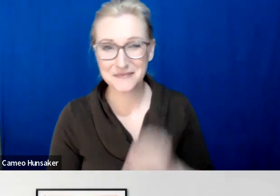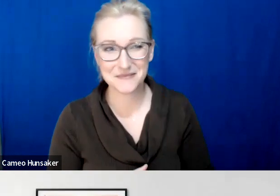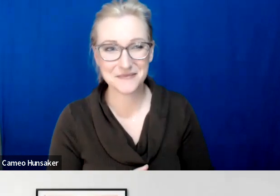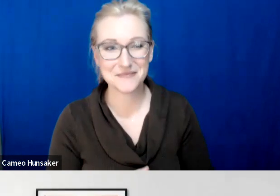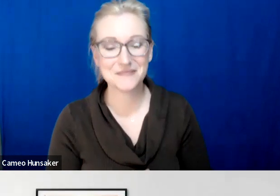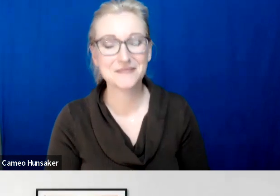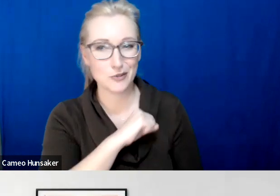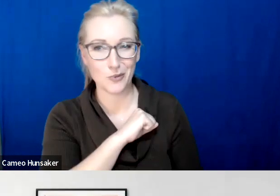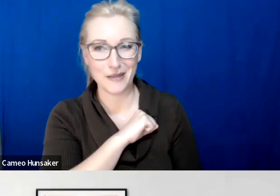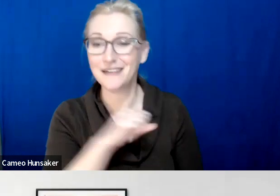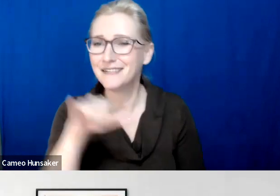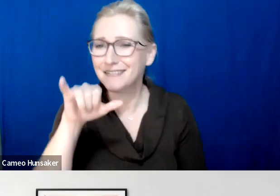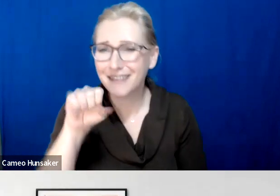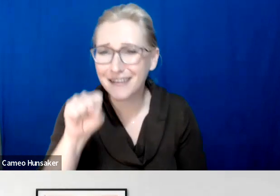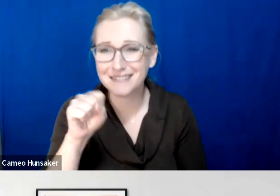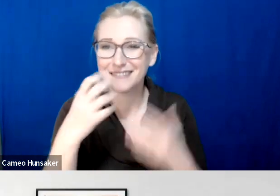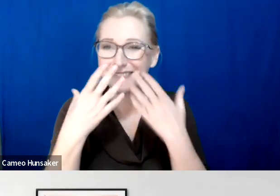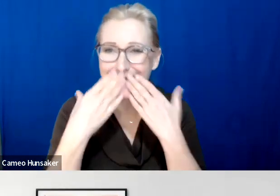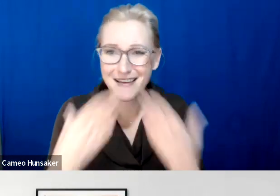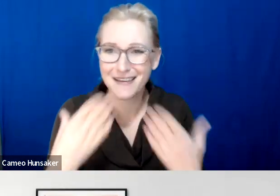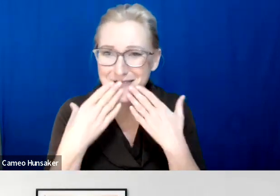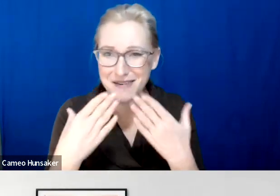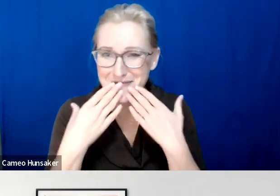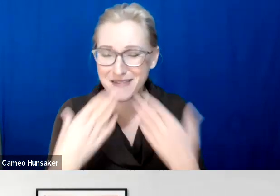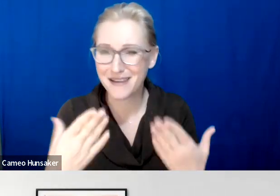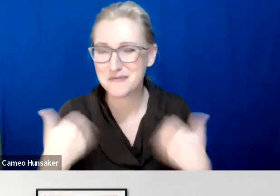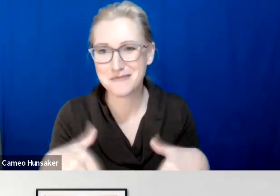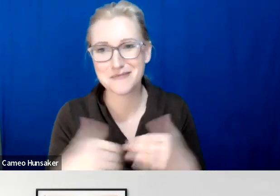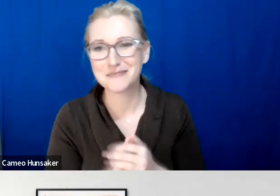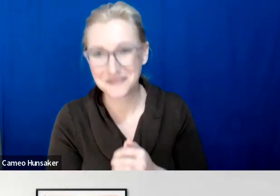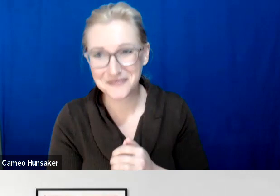Yes, thank you for that. Mm-hmm. So helpful.